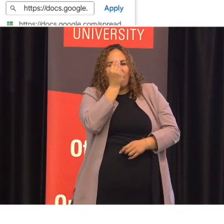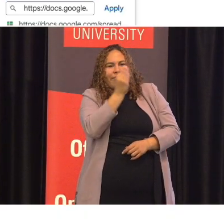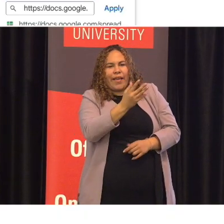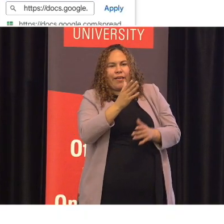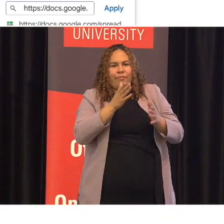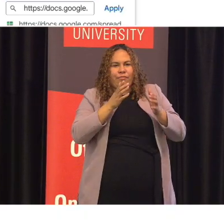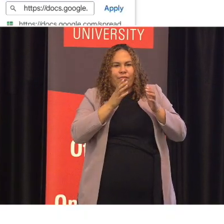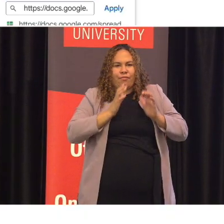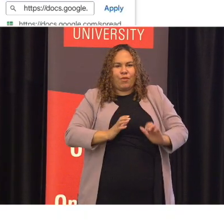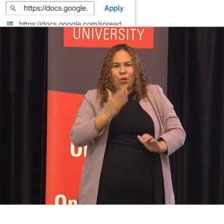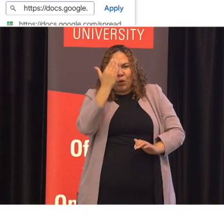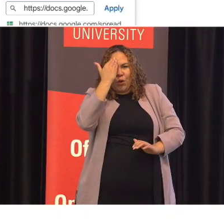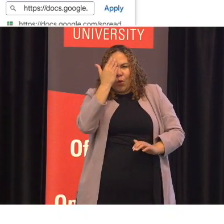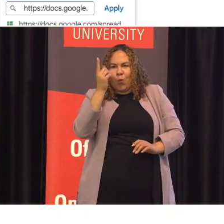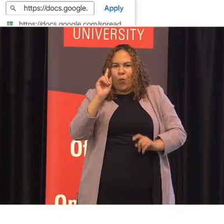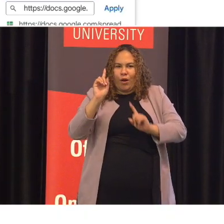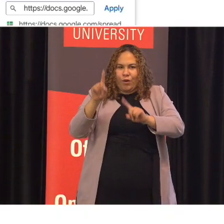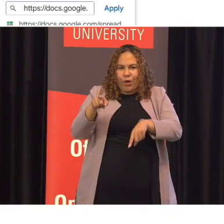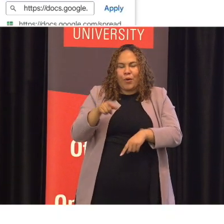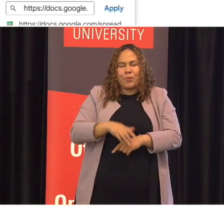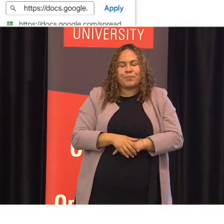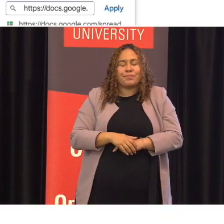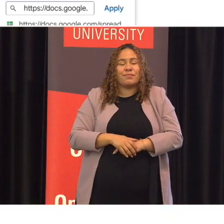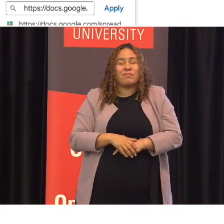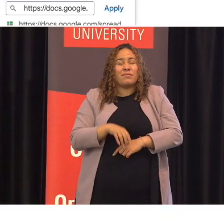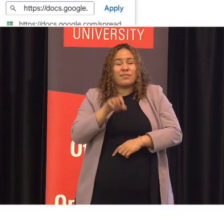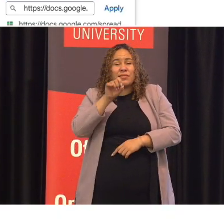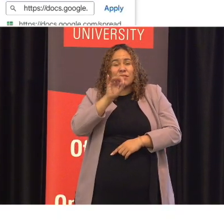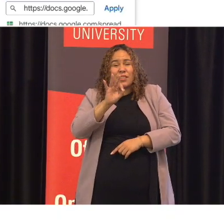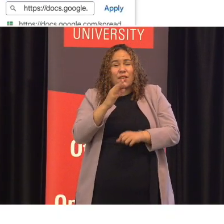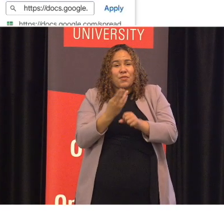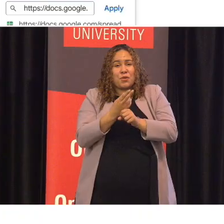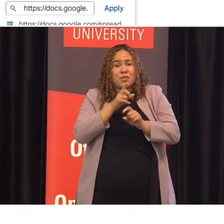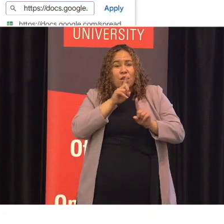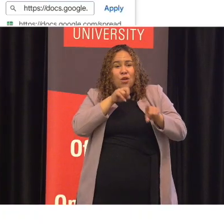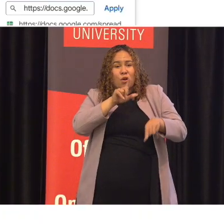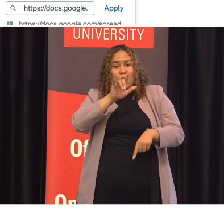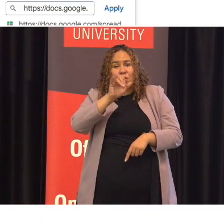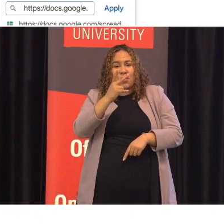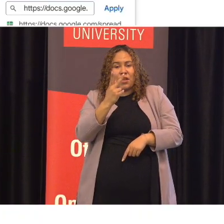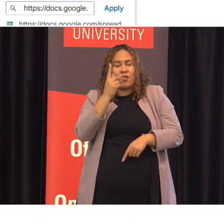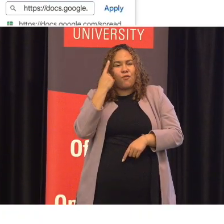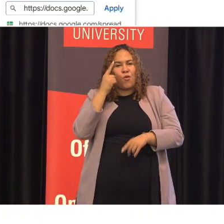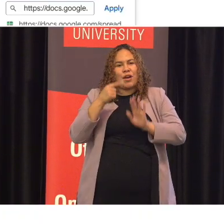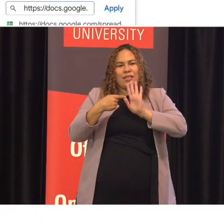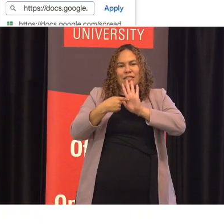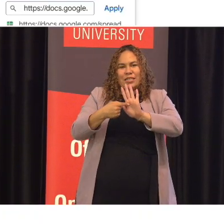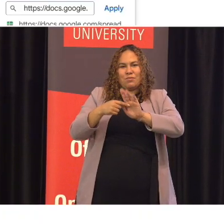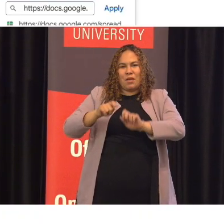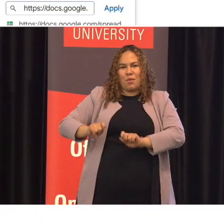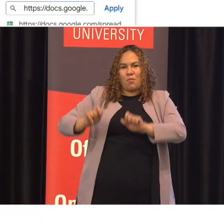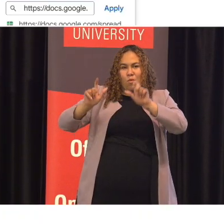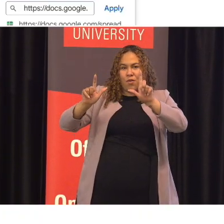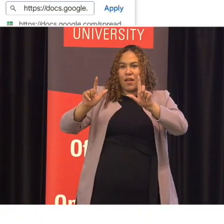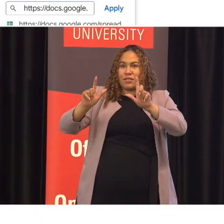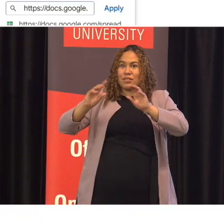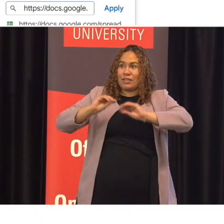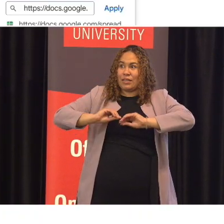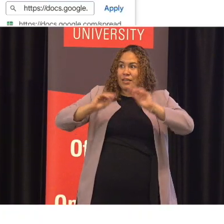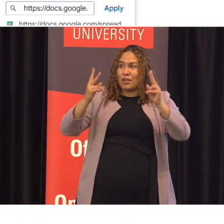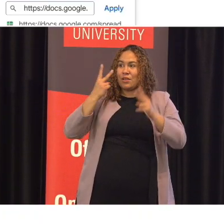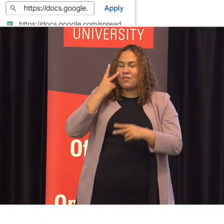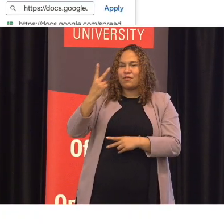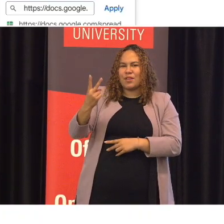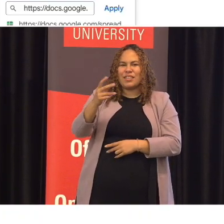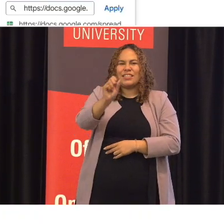going. If you are using that Go link on a display board that's purely visible, yes,